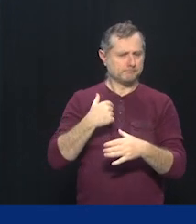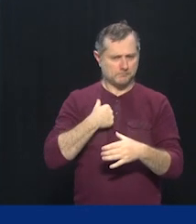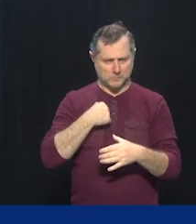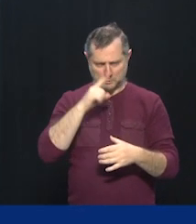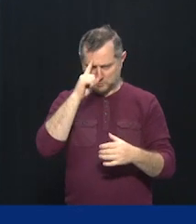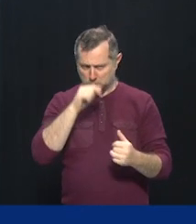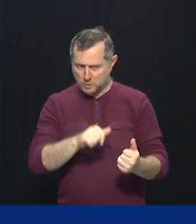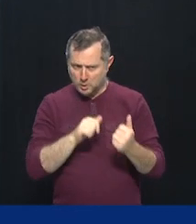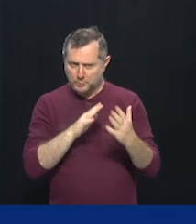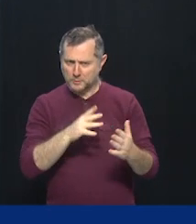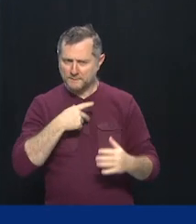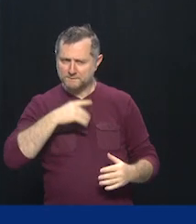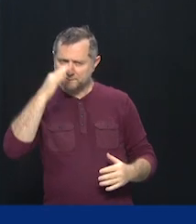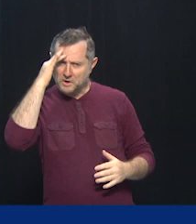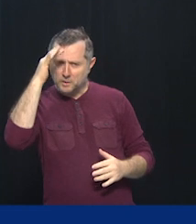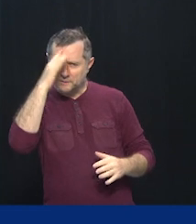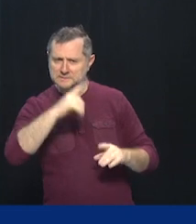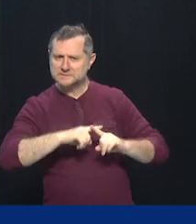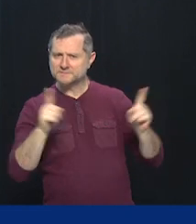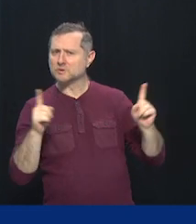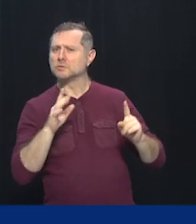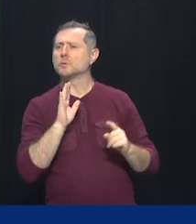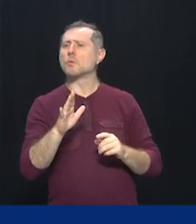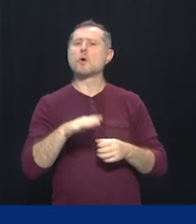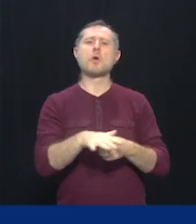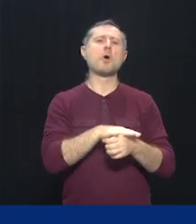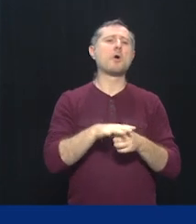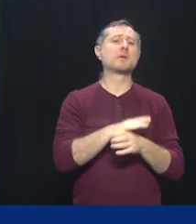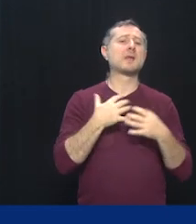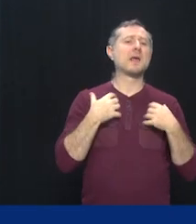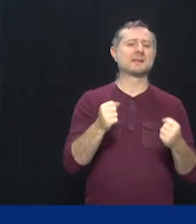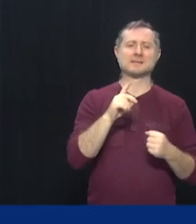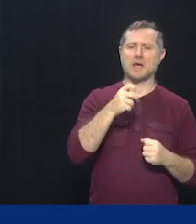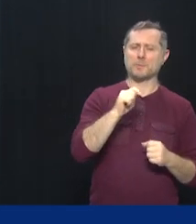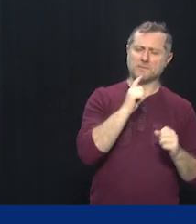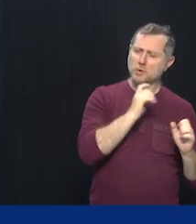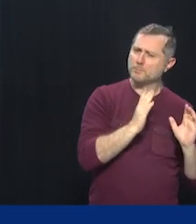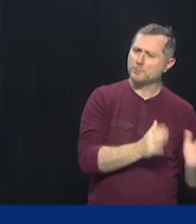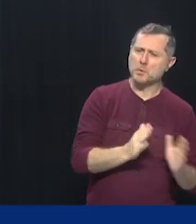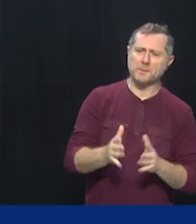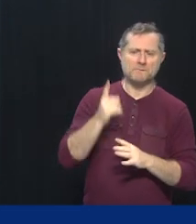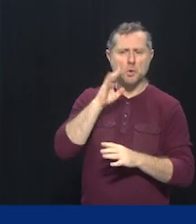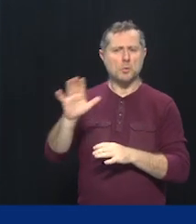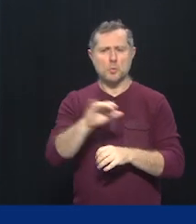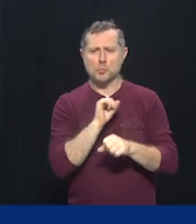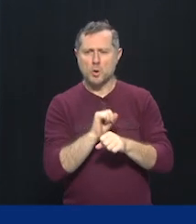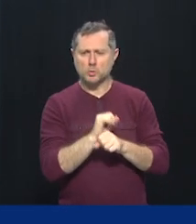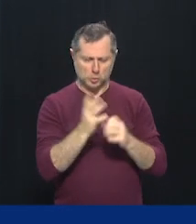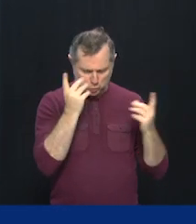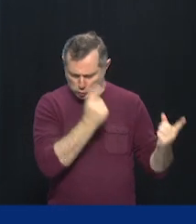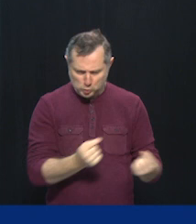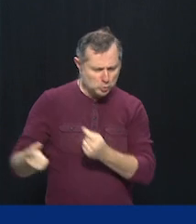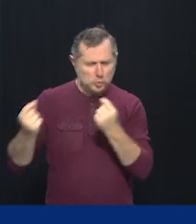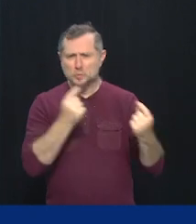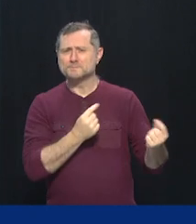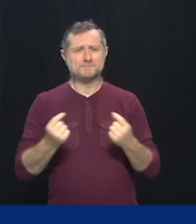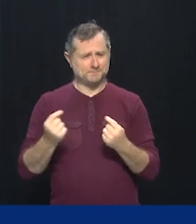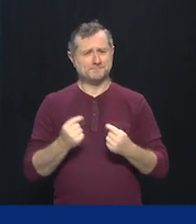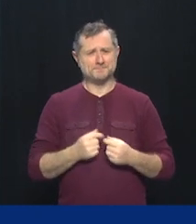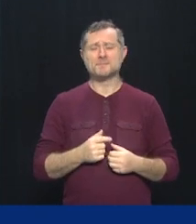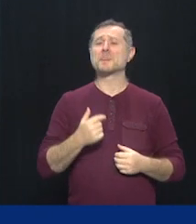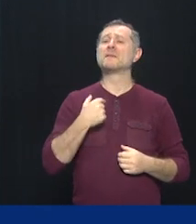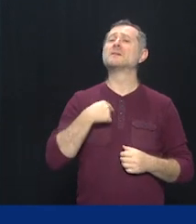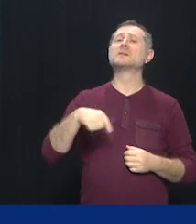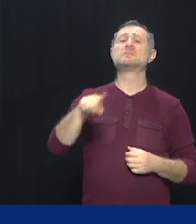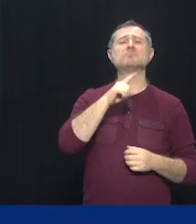know that all of your local health departments have been preparing for this. This is what you do. I think it was County Executive Wendell said, let us do what we do. This is